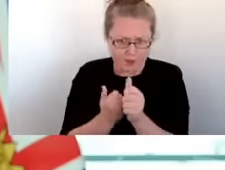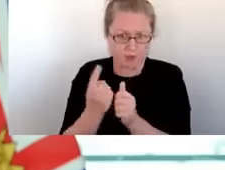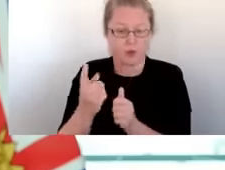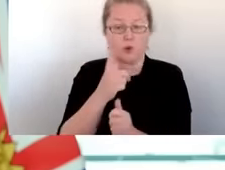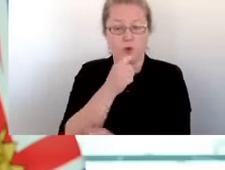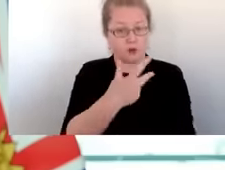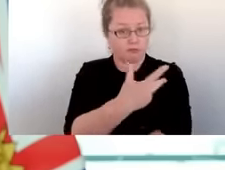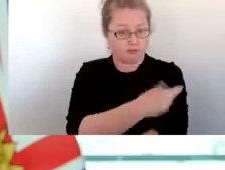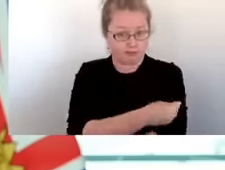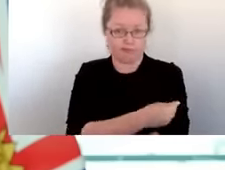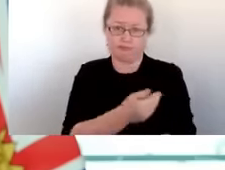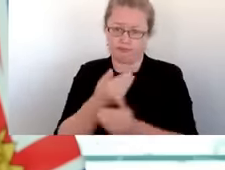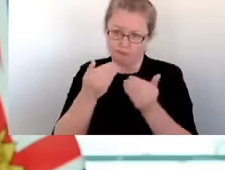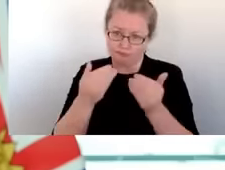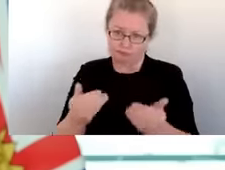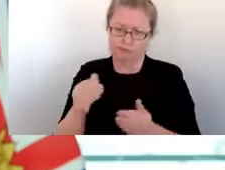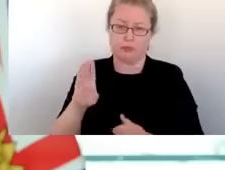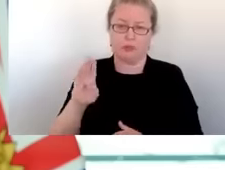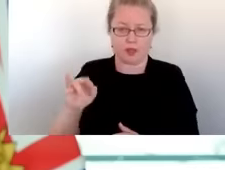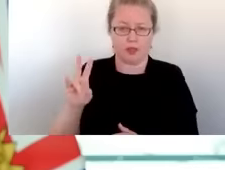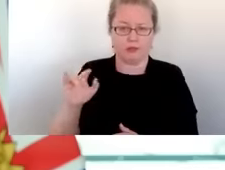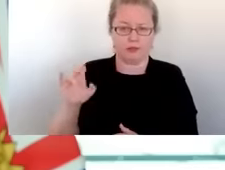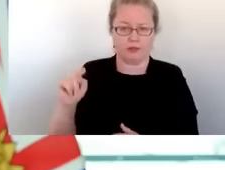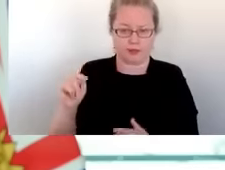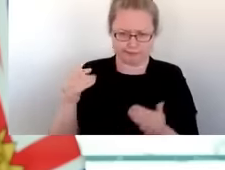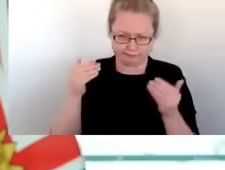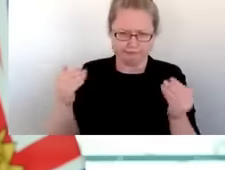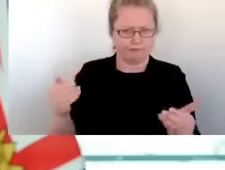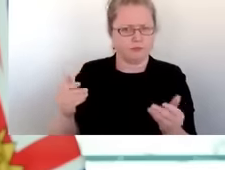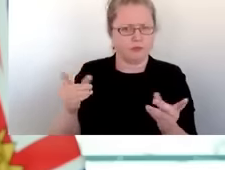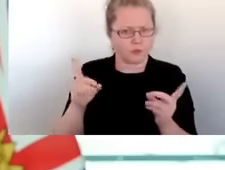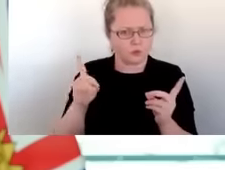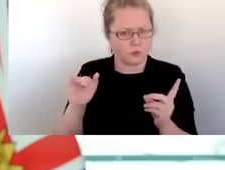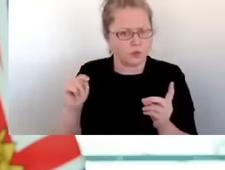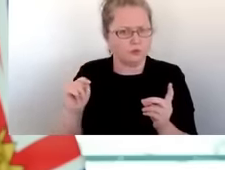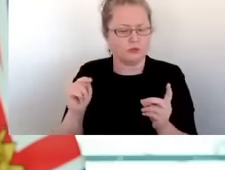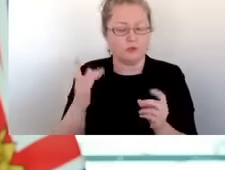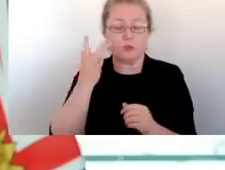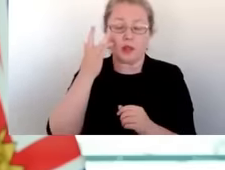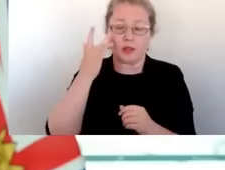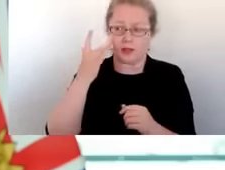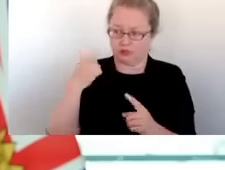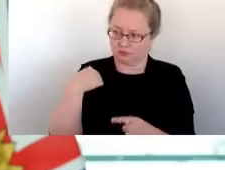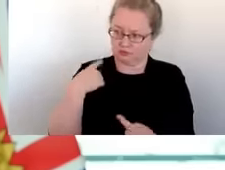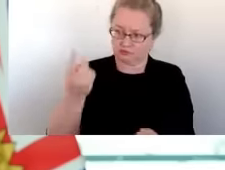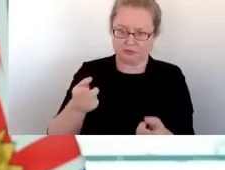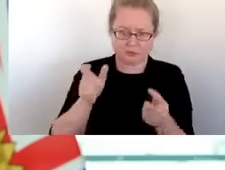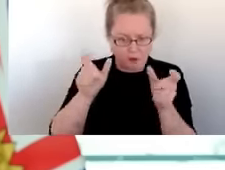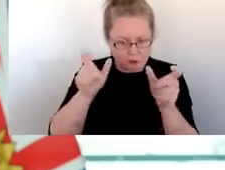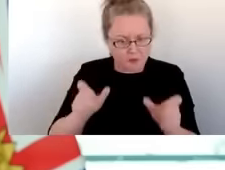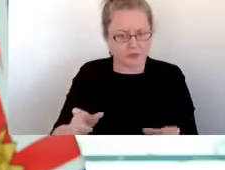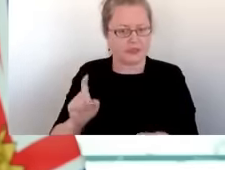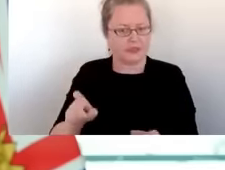time as you get your flu shot, because that will give you the best protection as we head into the highest risk period. I will say